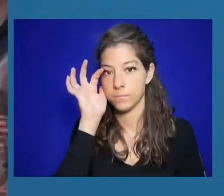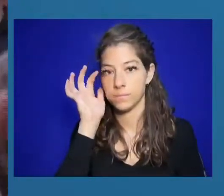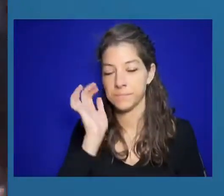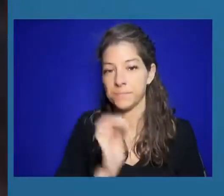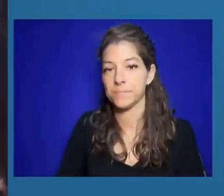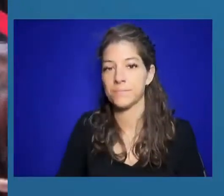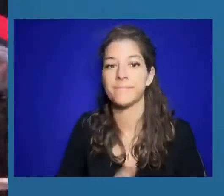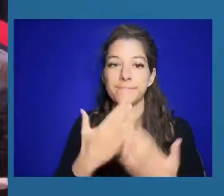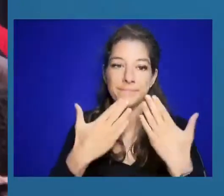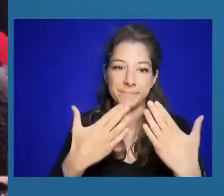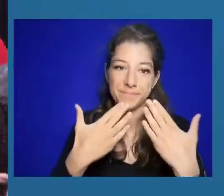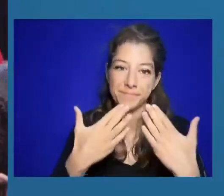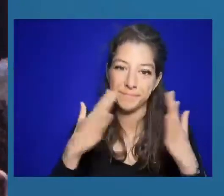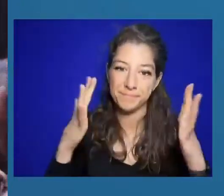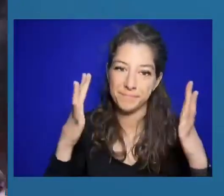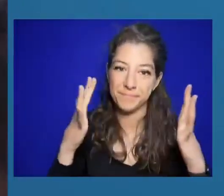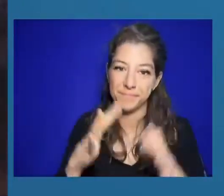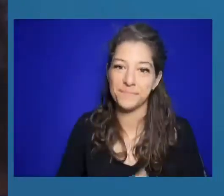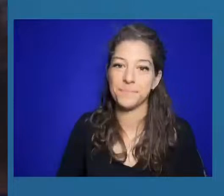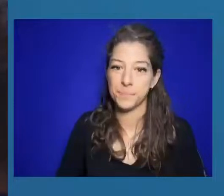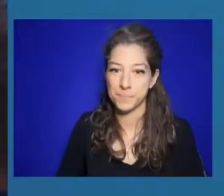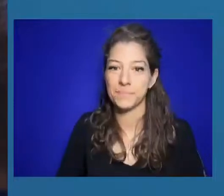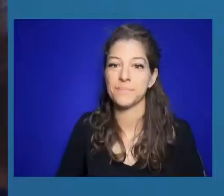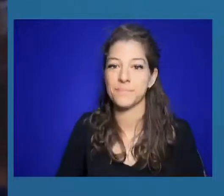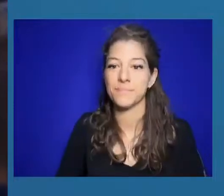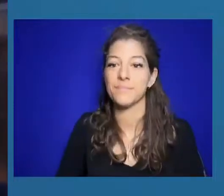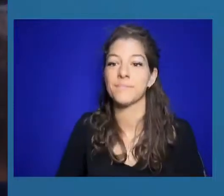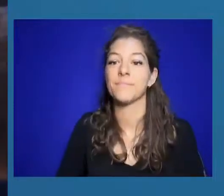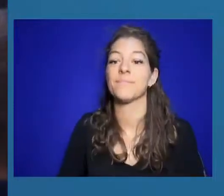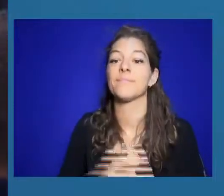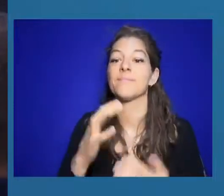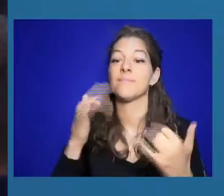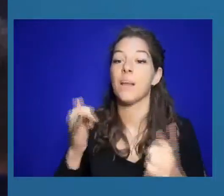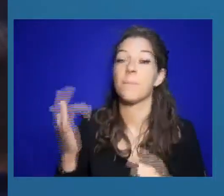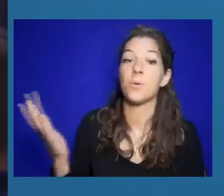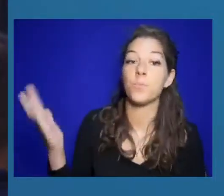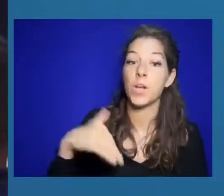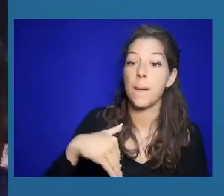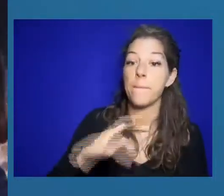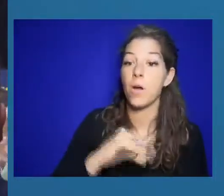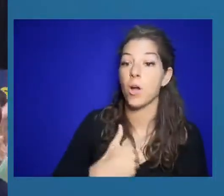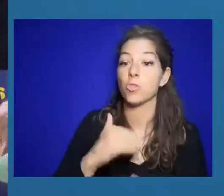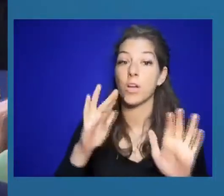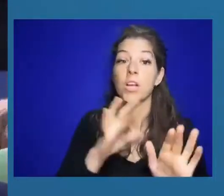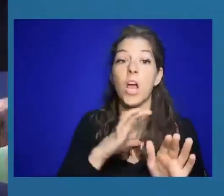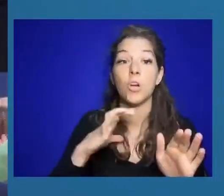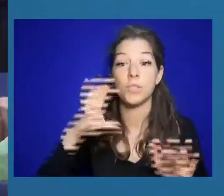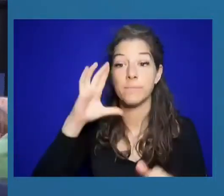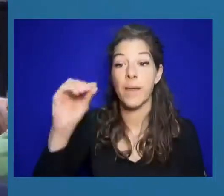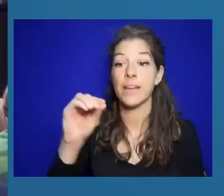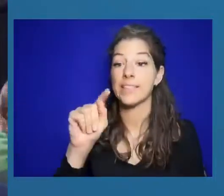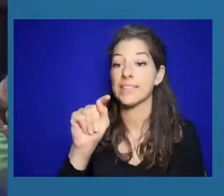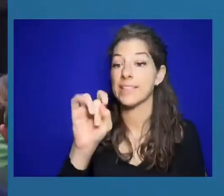Thank you. Thank you. Ladies and gentlemen, let me bring up our great Congressman Tim Kennedy.